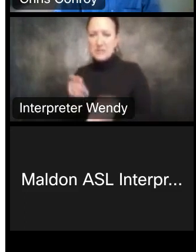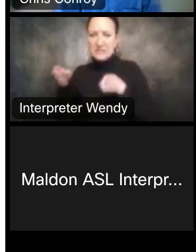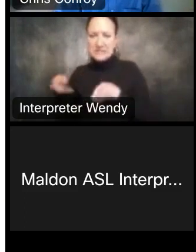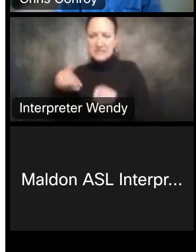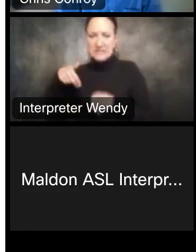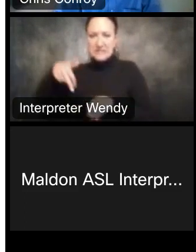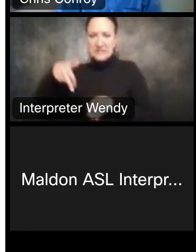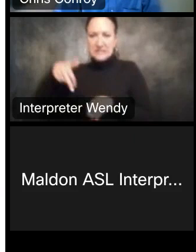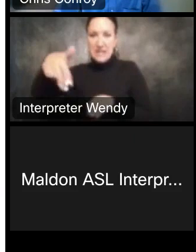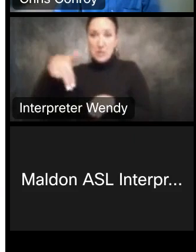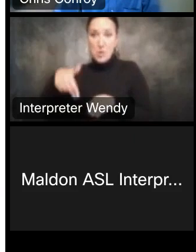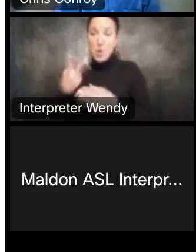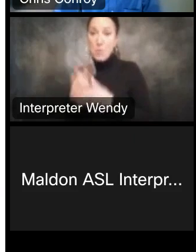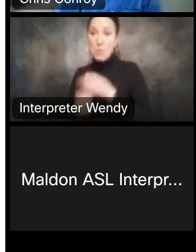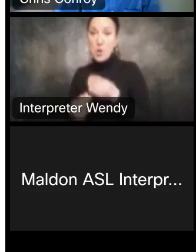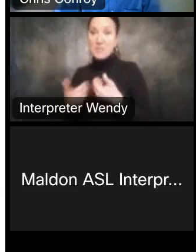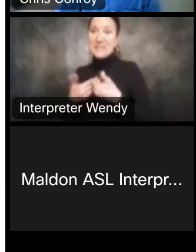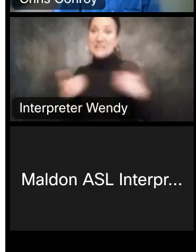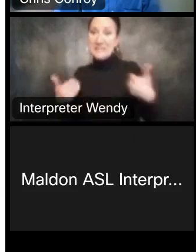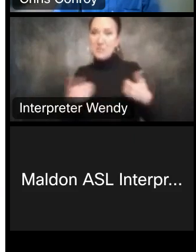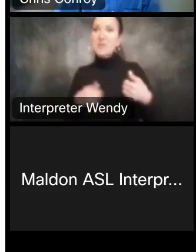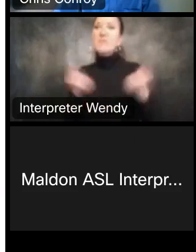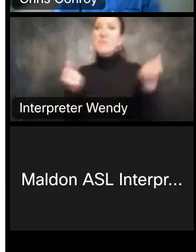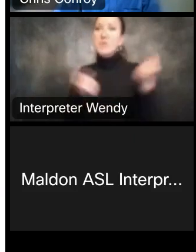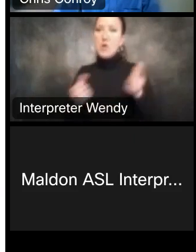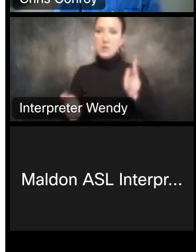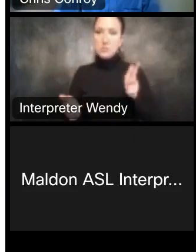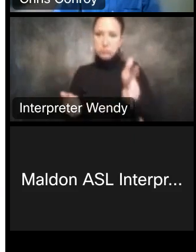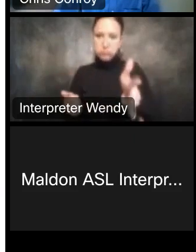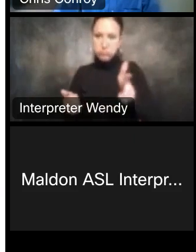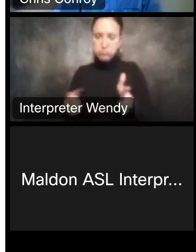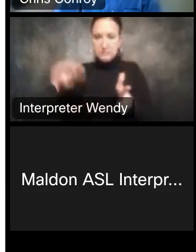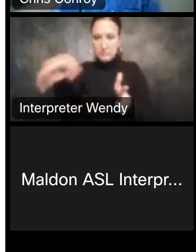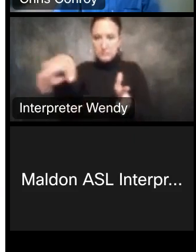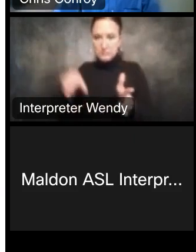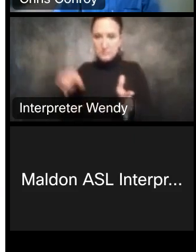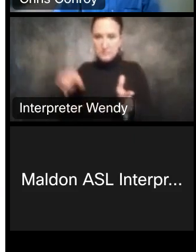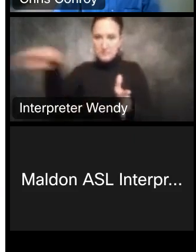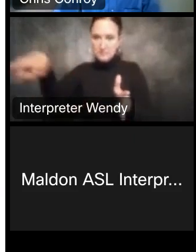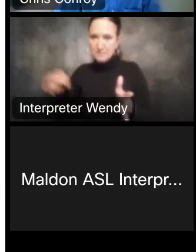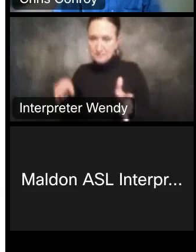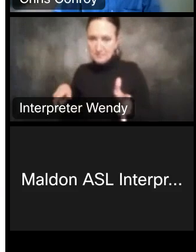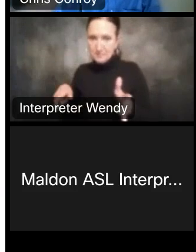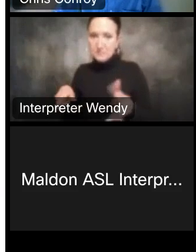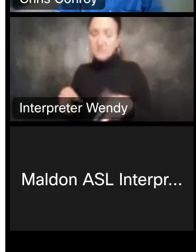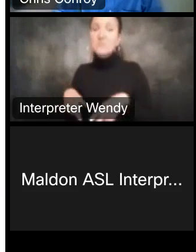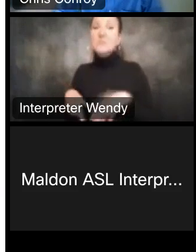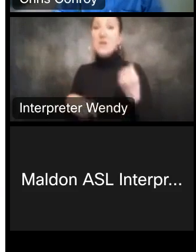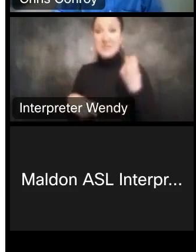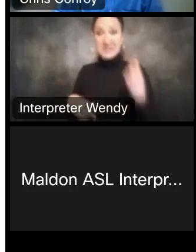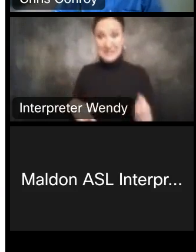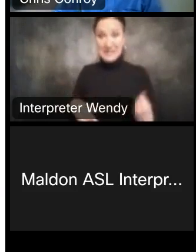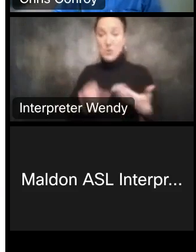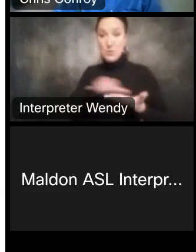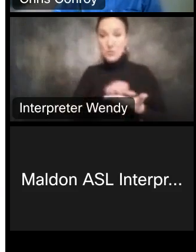those separated from the vehicle lanes by 6 foot planted buffer. On the south side of New York